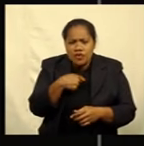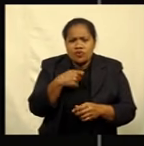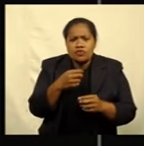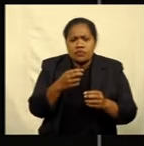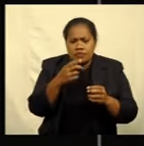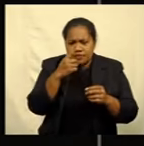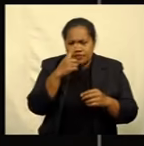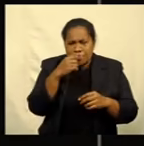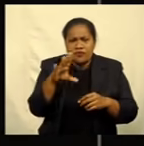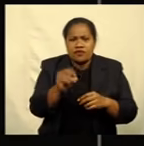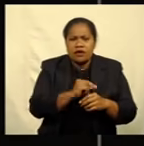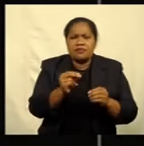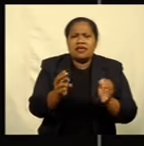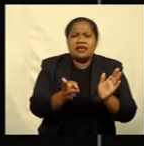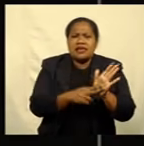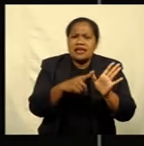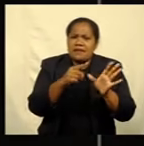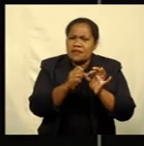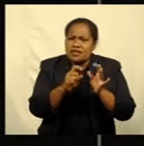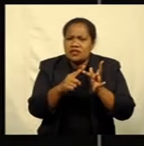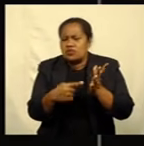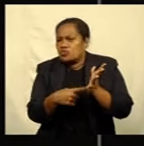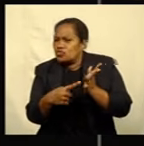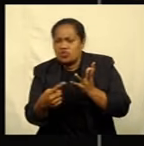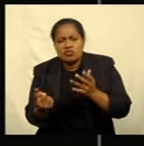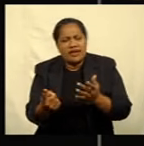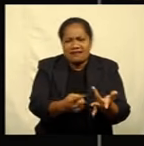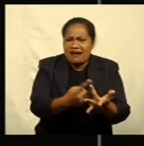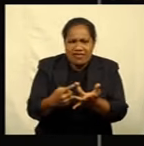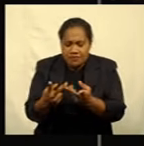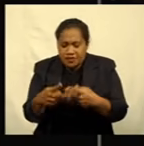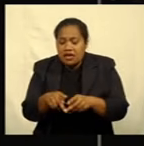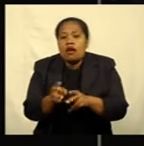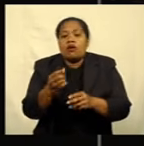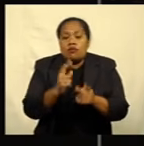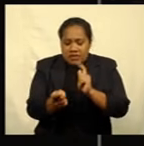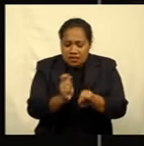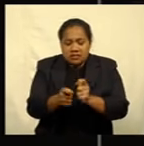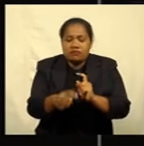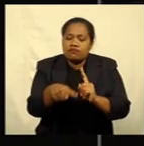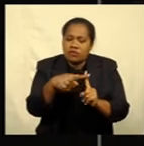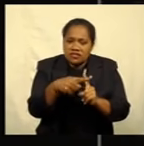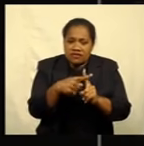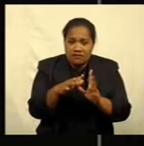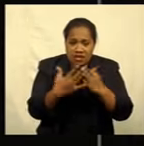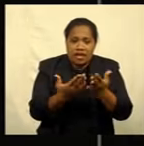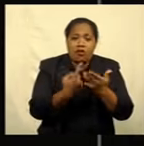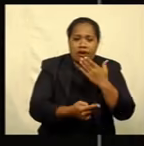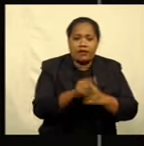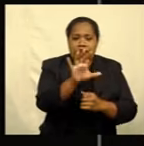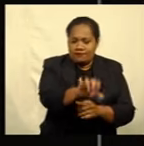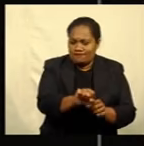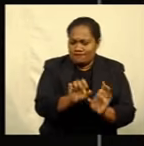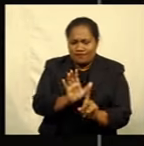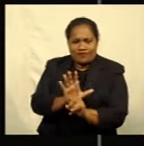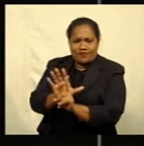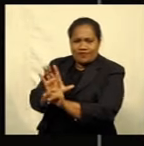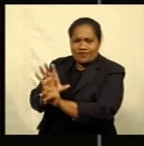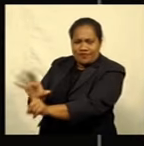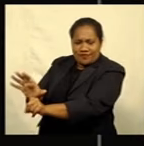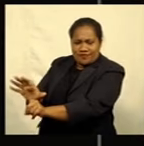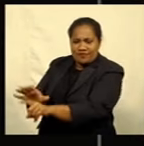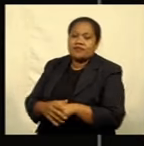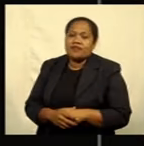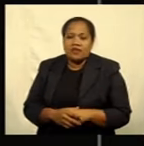Bilalevu along Singhathoka Valley tested positive last week and have been taken to various isolation facilities. Josiah Nanunga reports